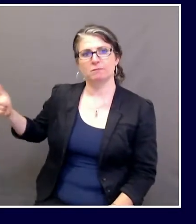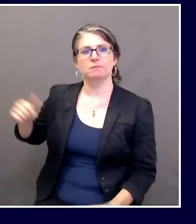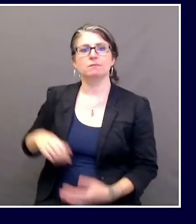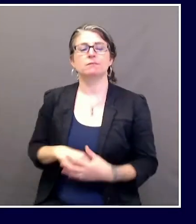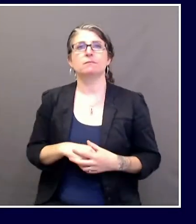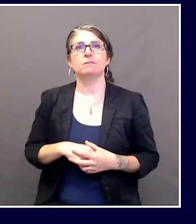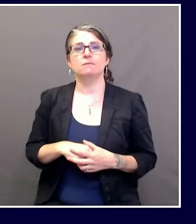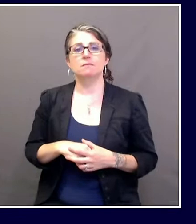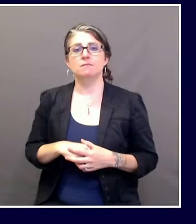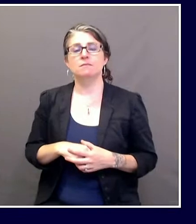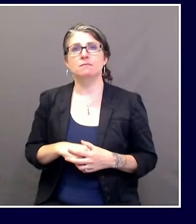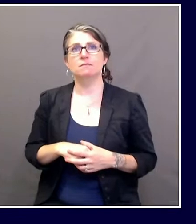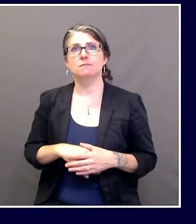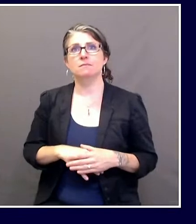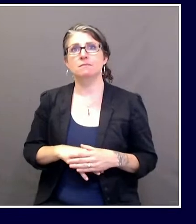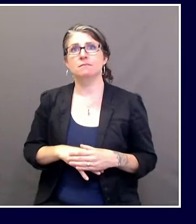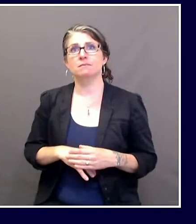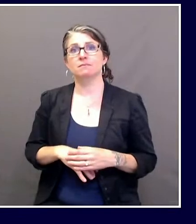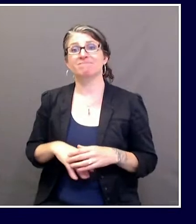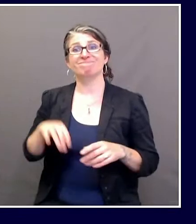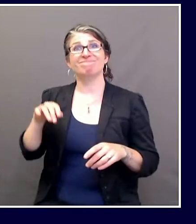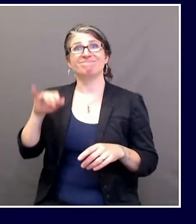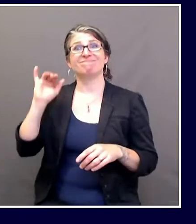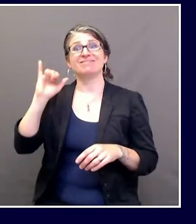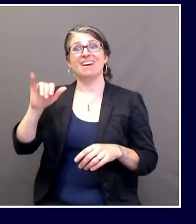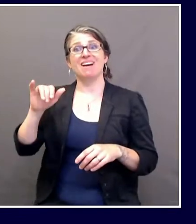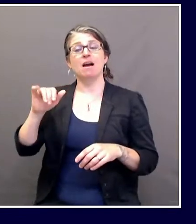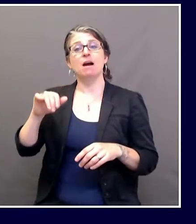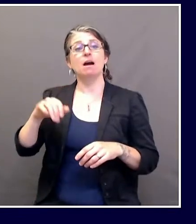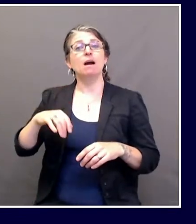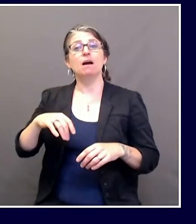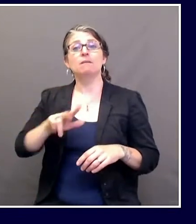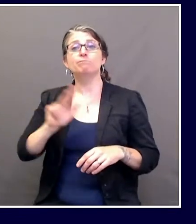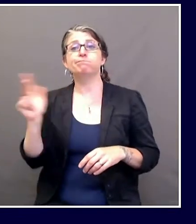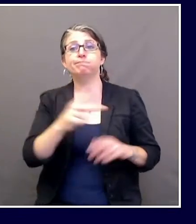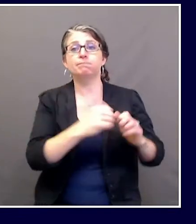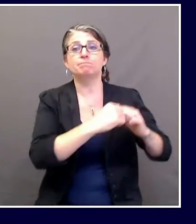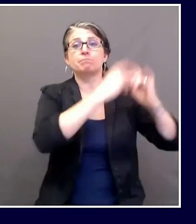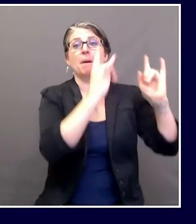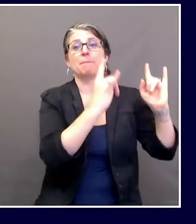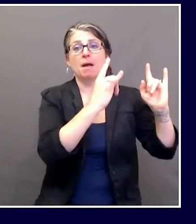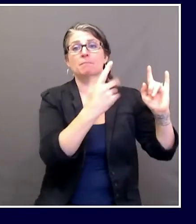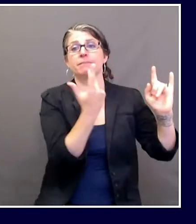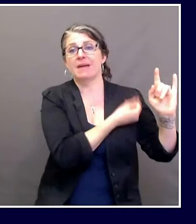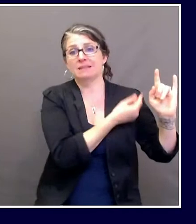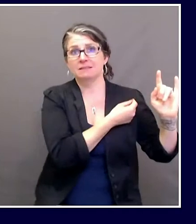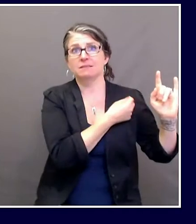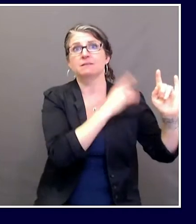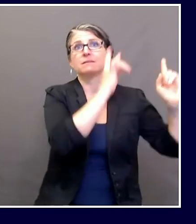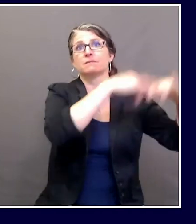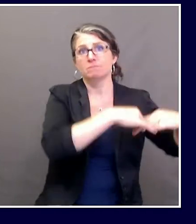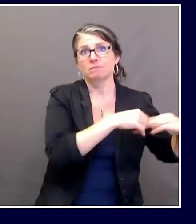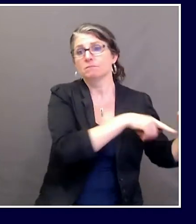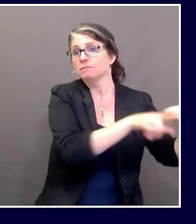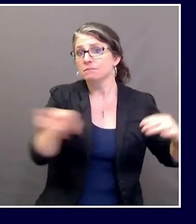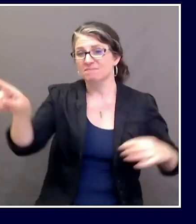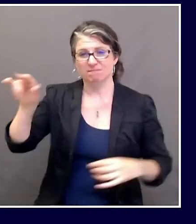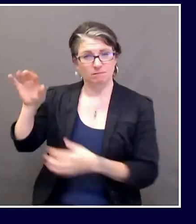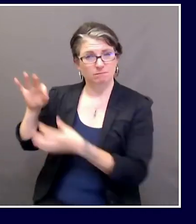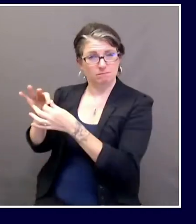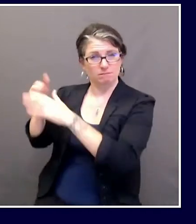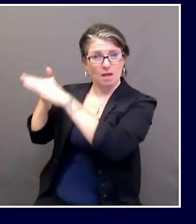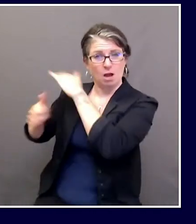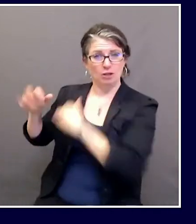that we have been operating in partnership with our colleagues at FEMA. I'm pleased to announce today that